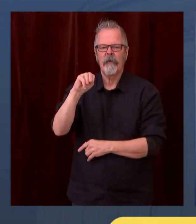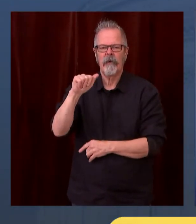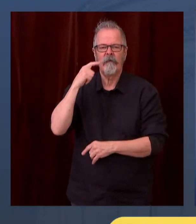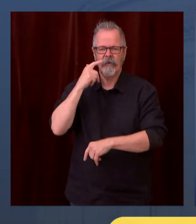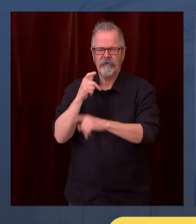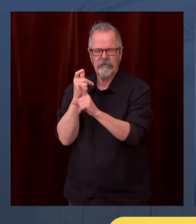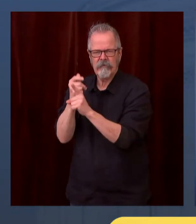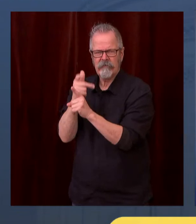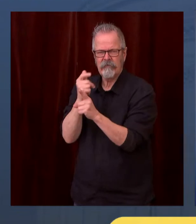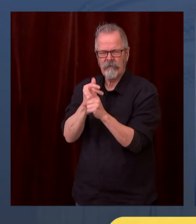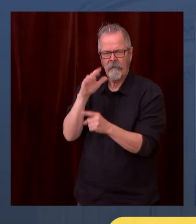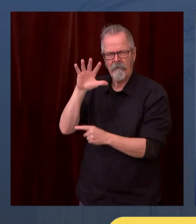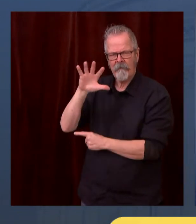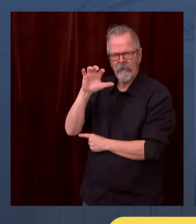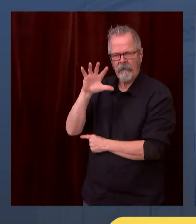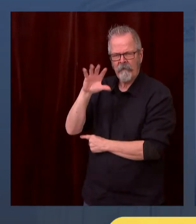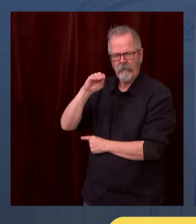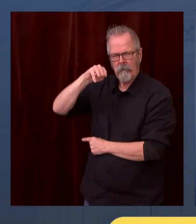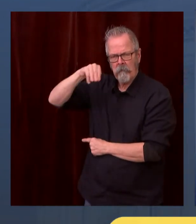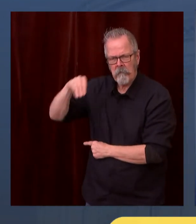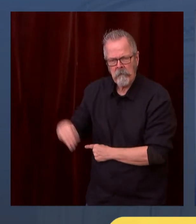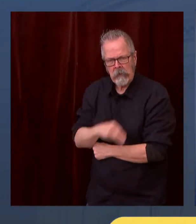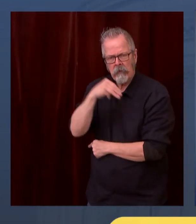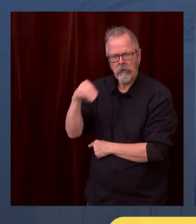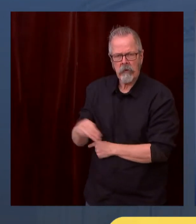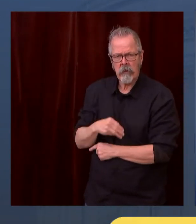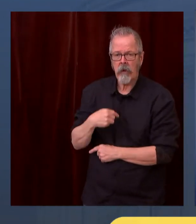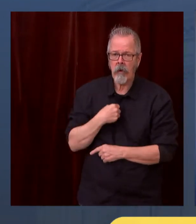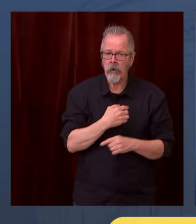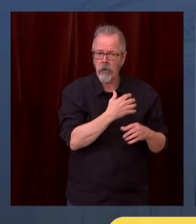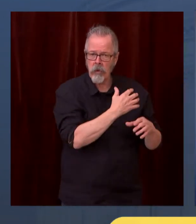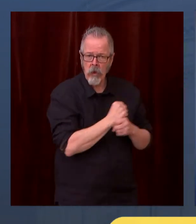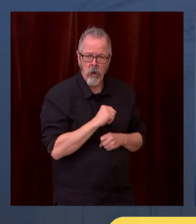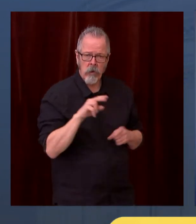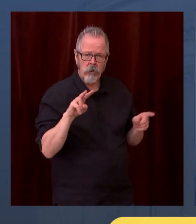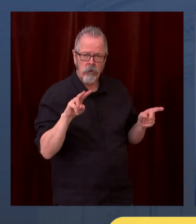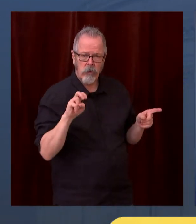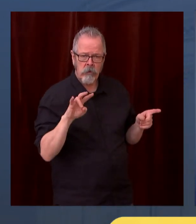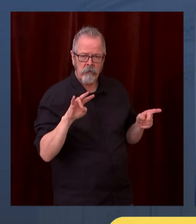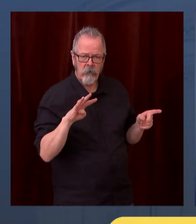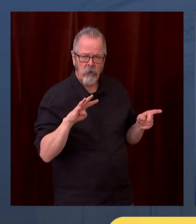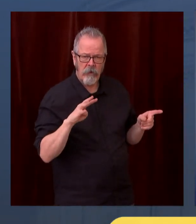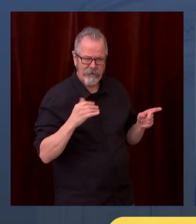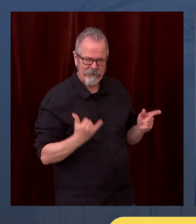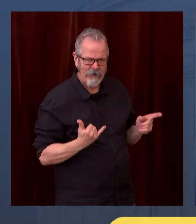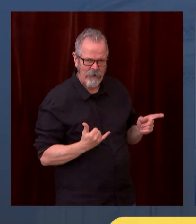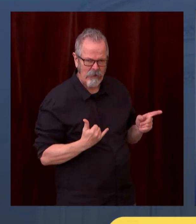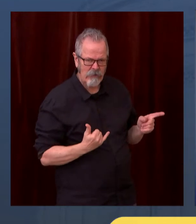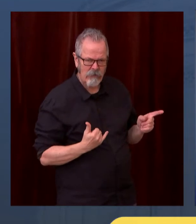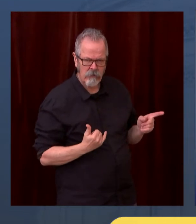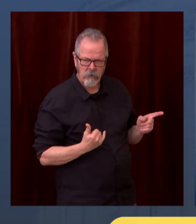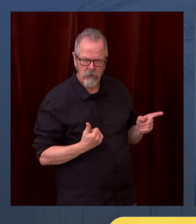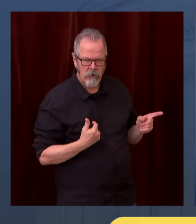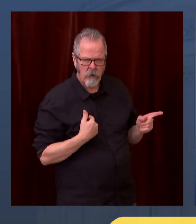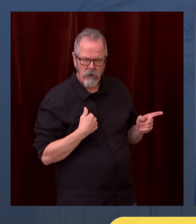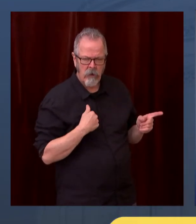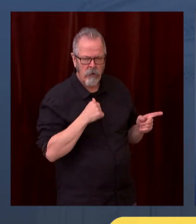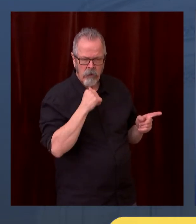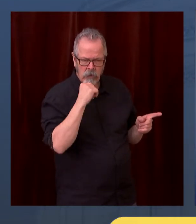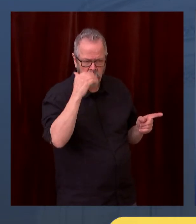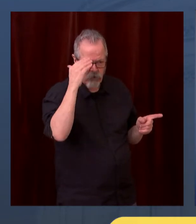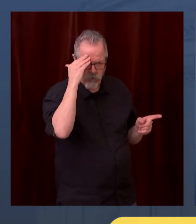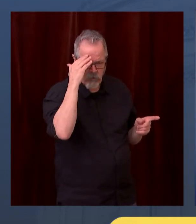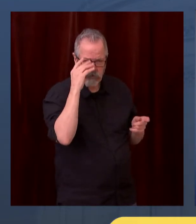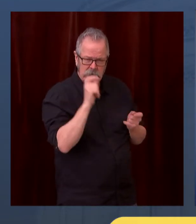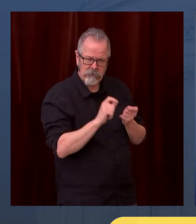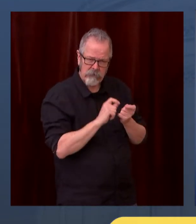million. We are receiving $274 million upfront. I don't have in my brain the details of how much